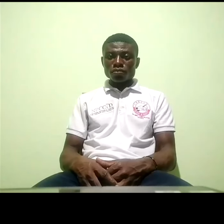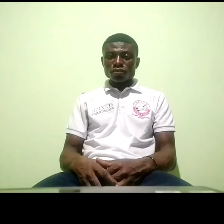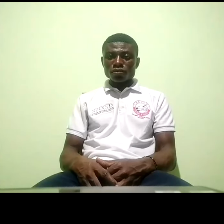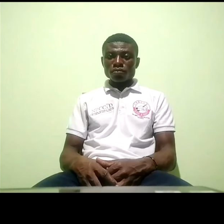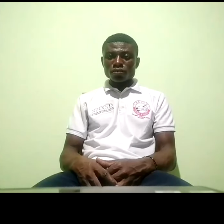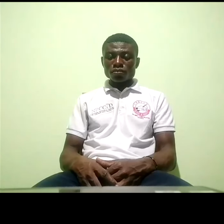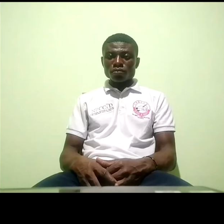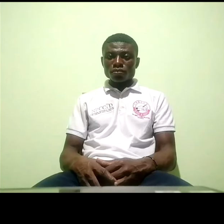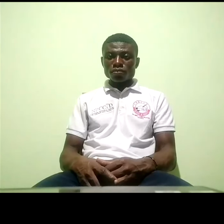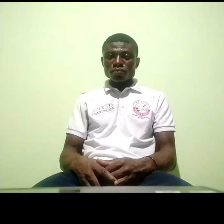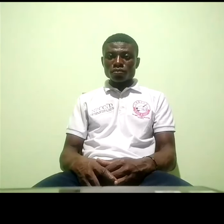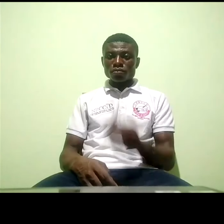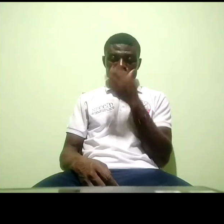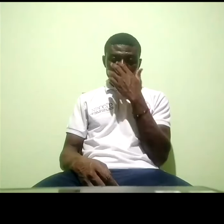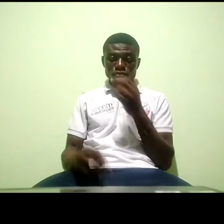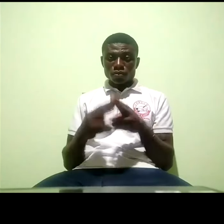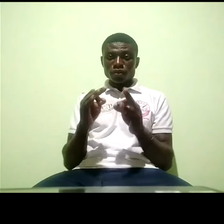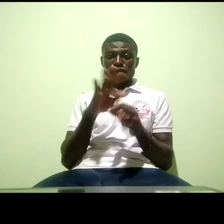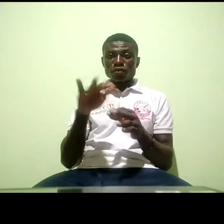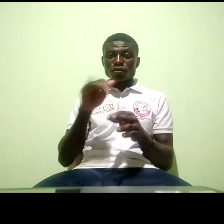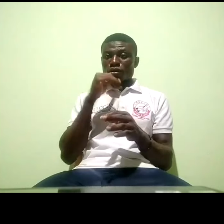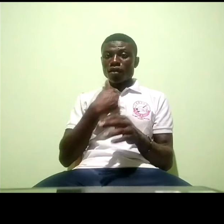do not have the concept of